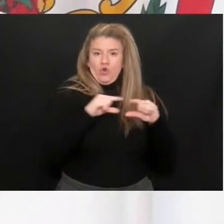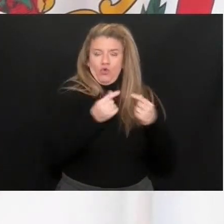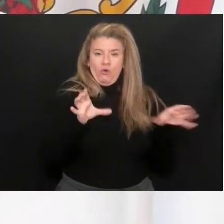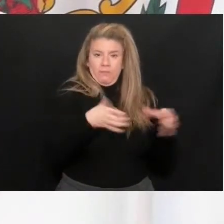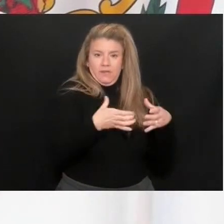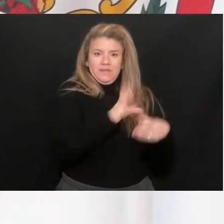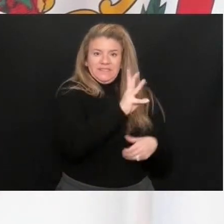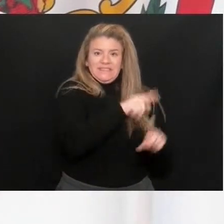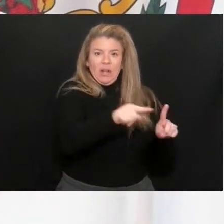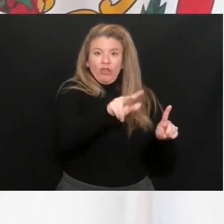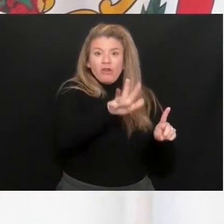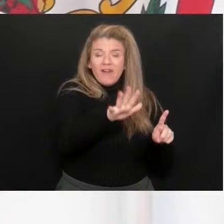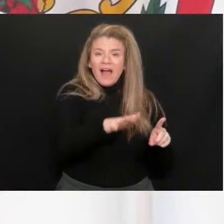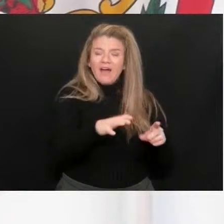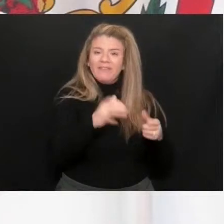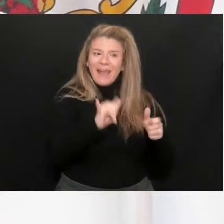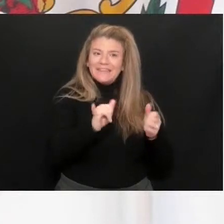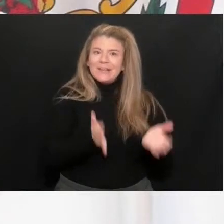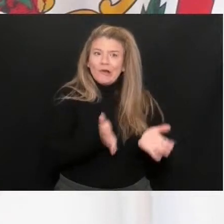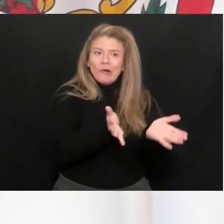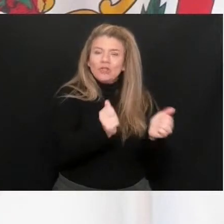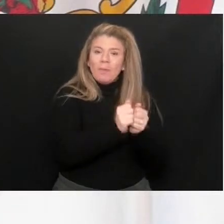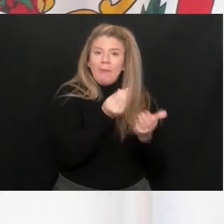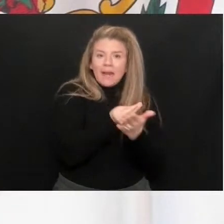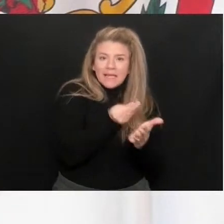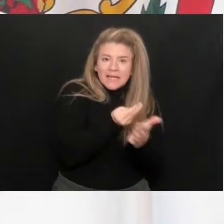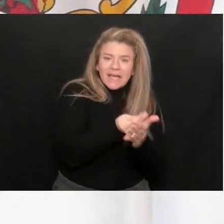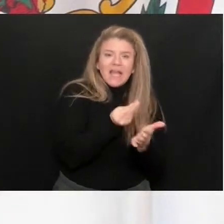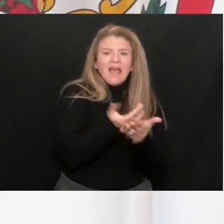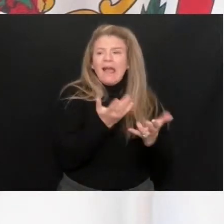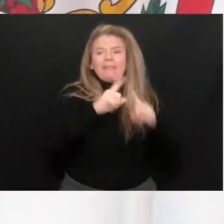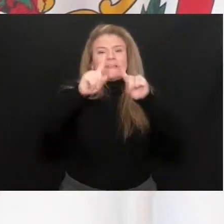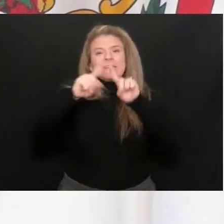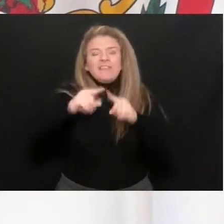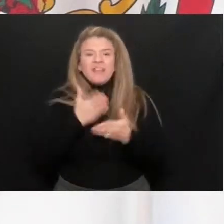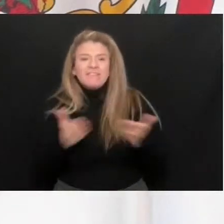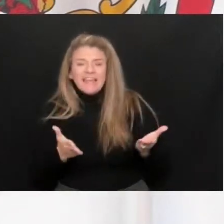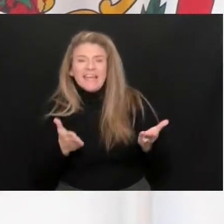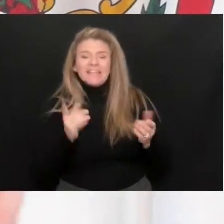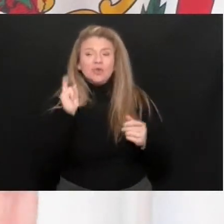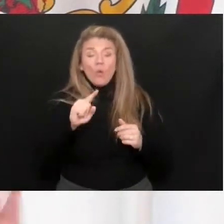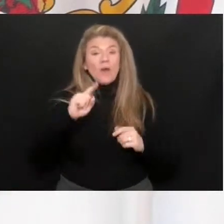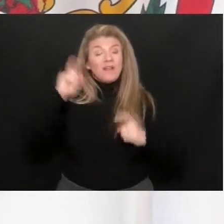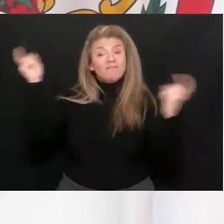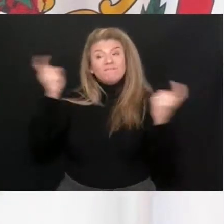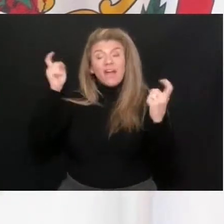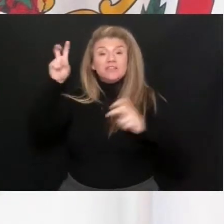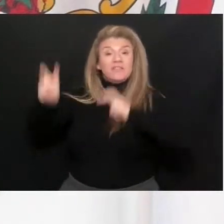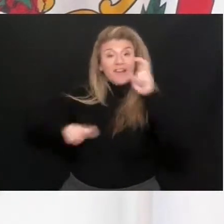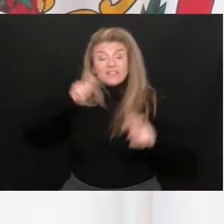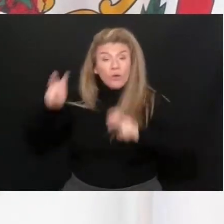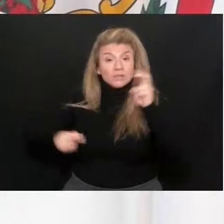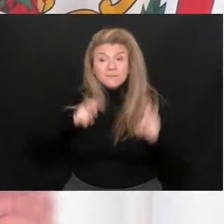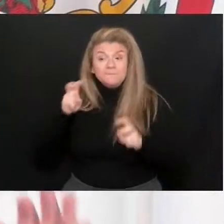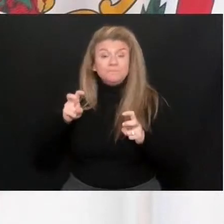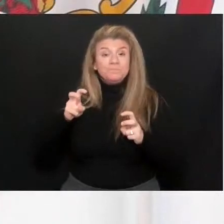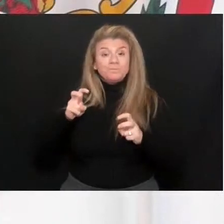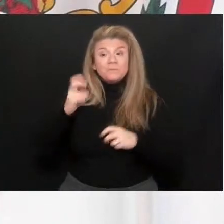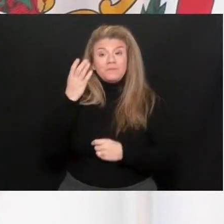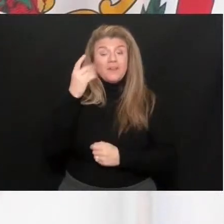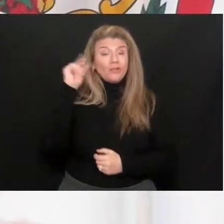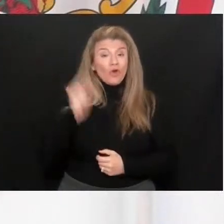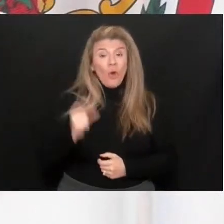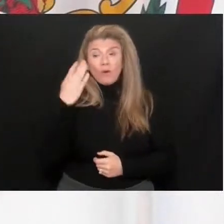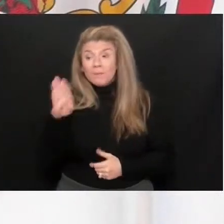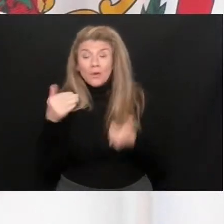the savings bond effort or whatever it may be. All the different things from going to the fairs and the festivals to the Gold and Blue game